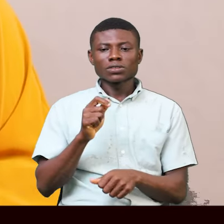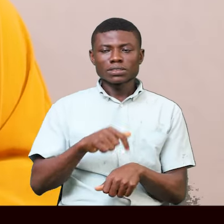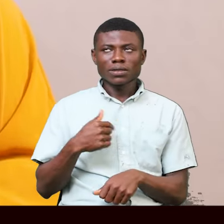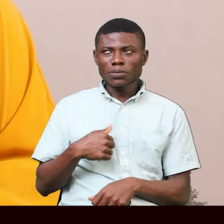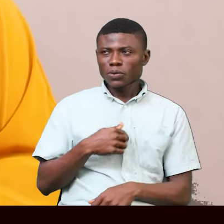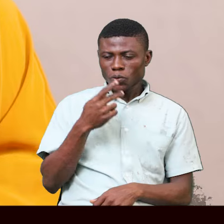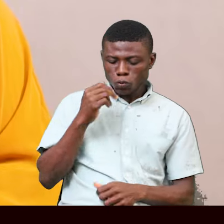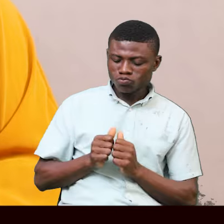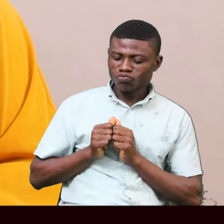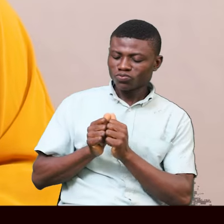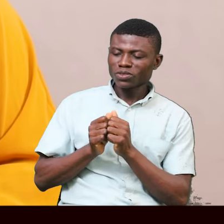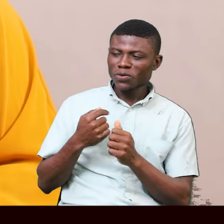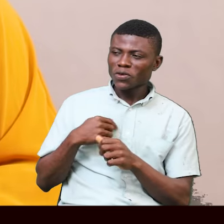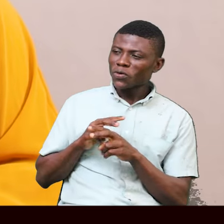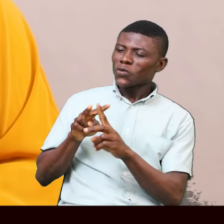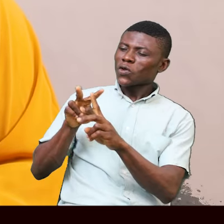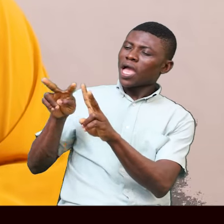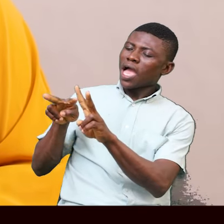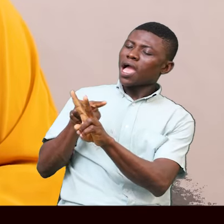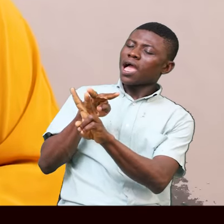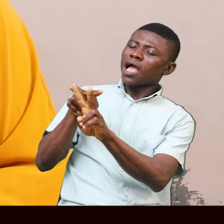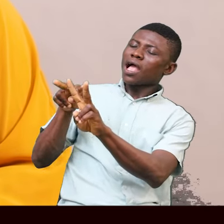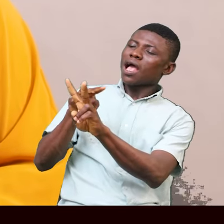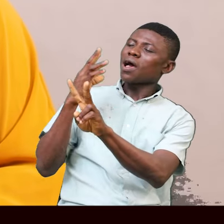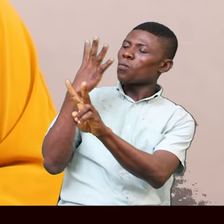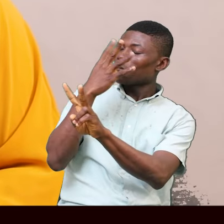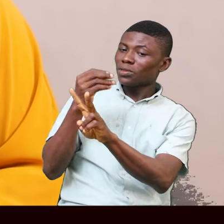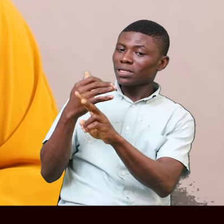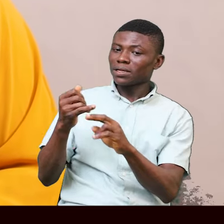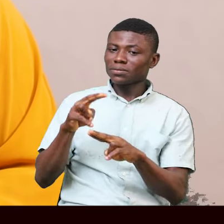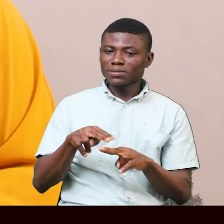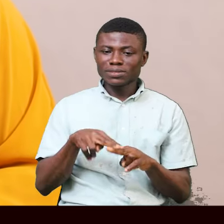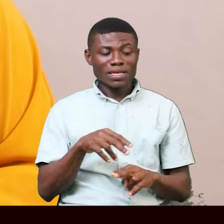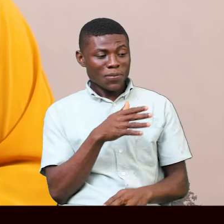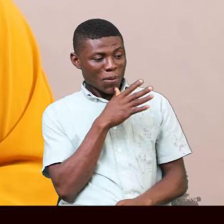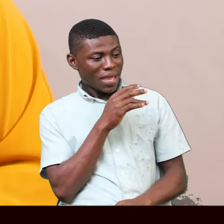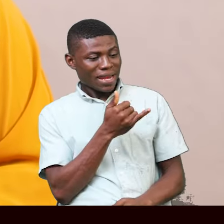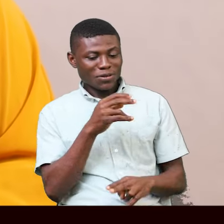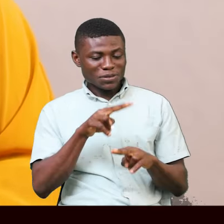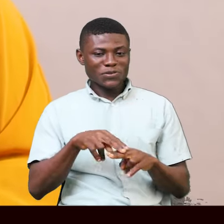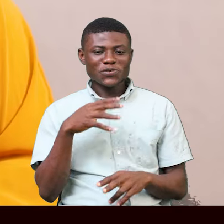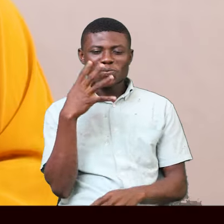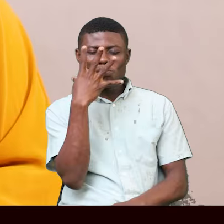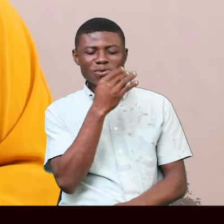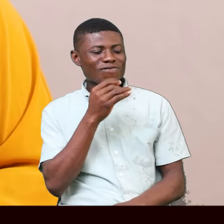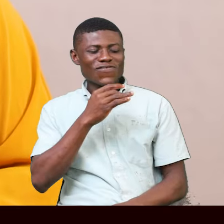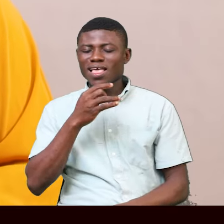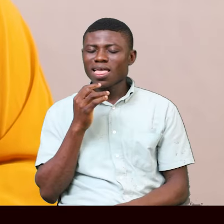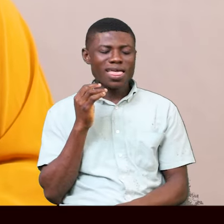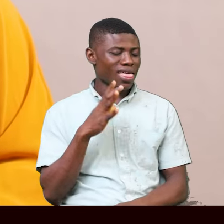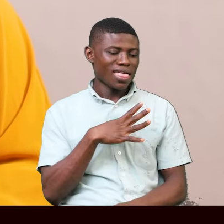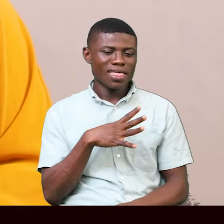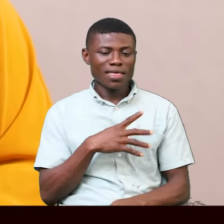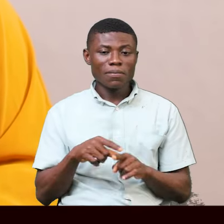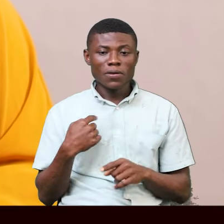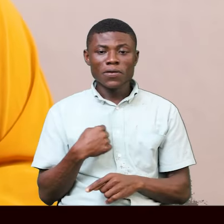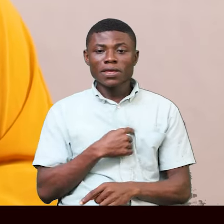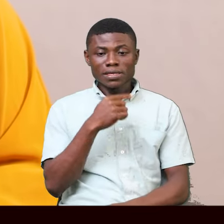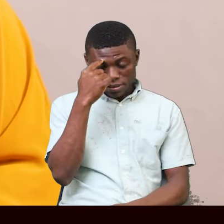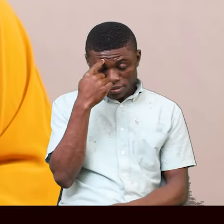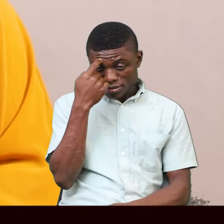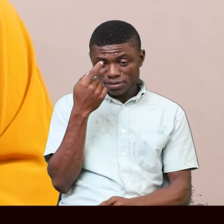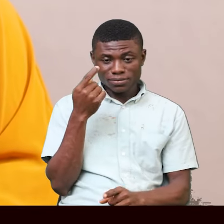kwa. Eye efe. Muti hose se yi. Oh mama. E nika. Eti ane ya fansu